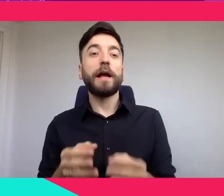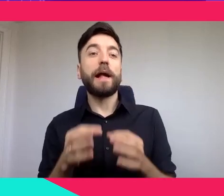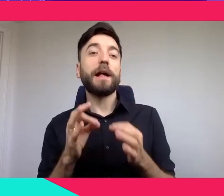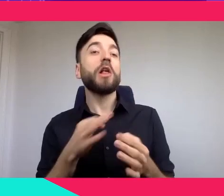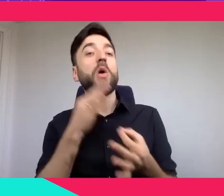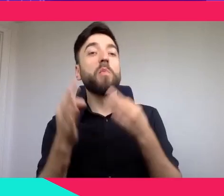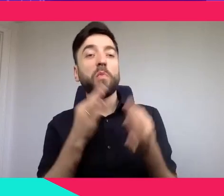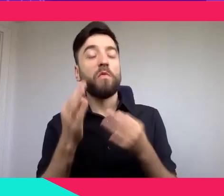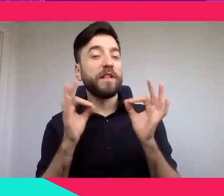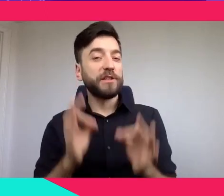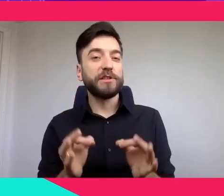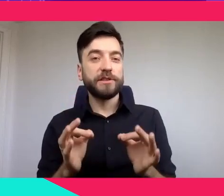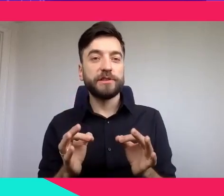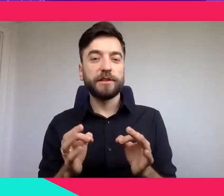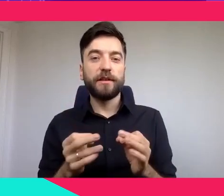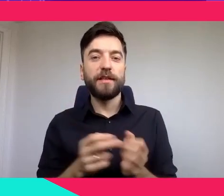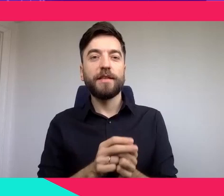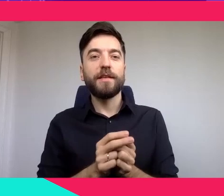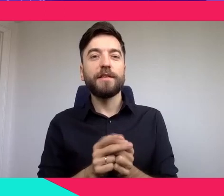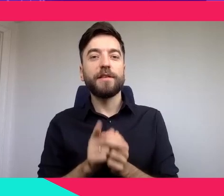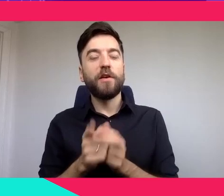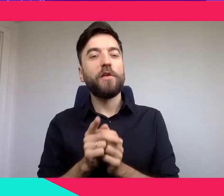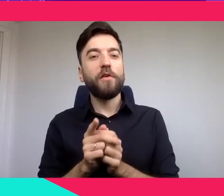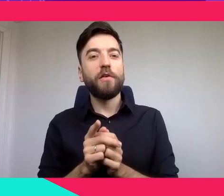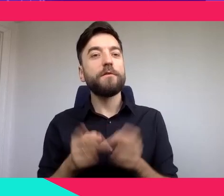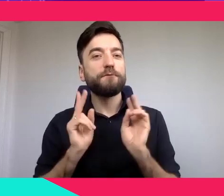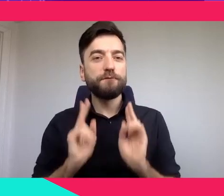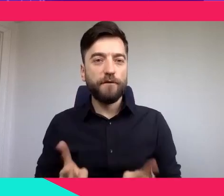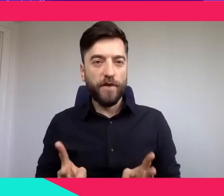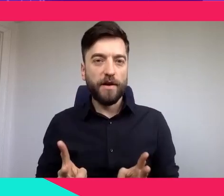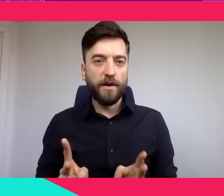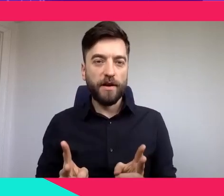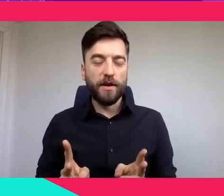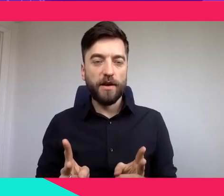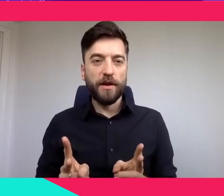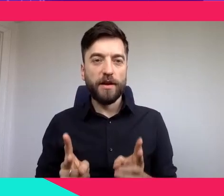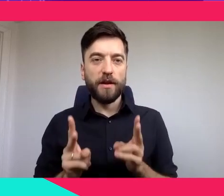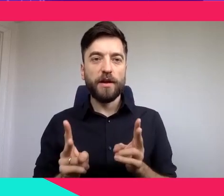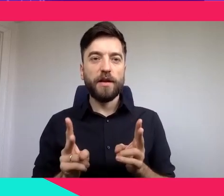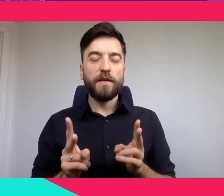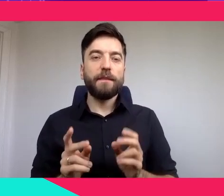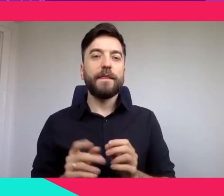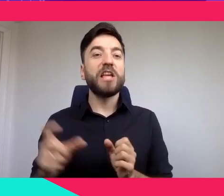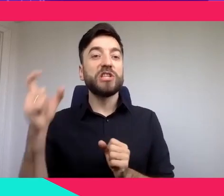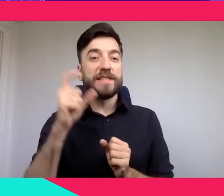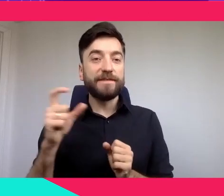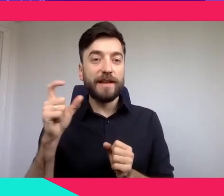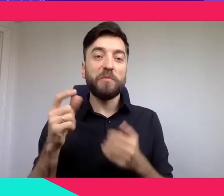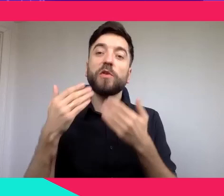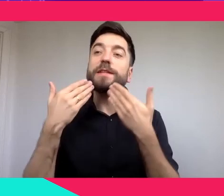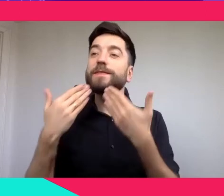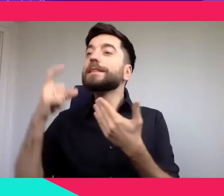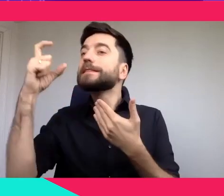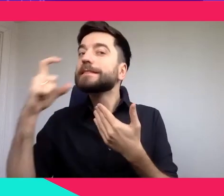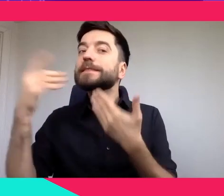the wonderful fact that digitization has brought about, that the collections that a lot of us working